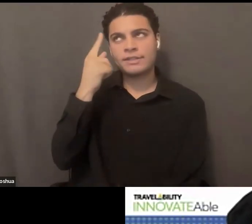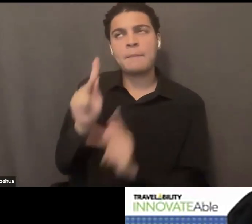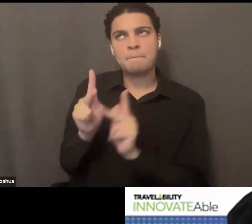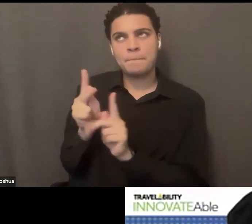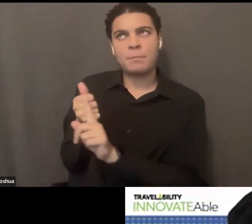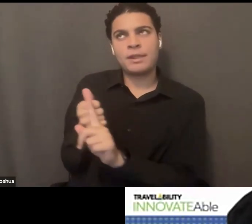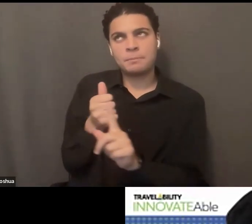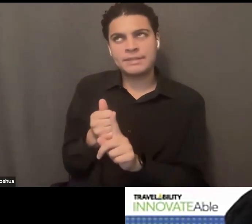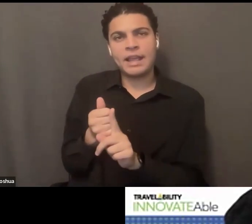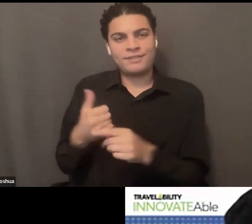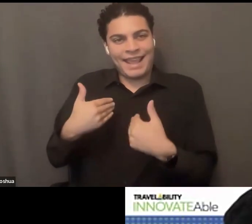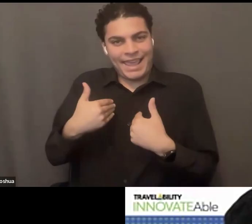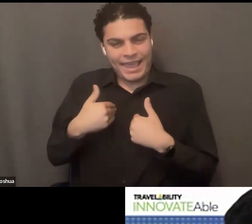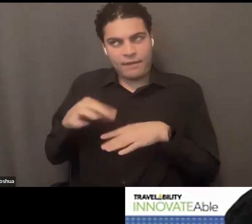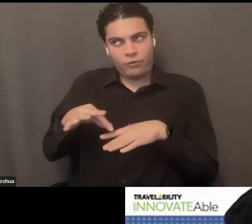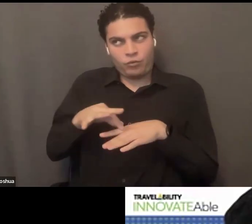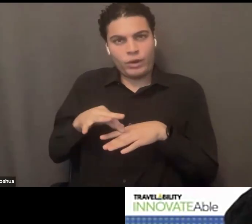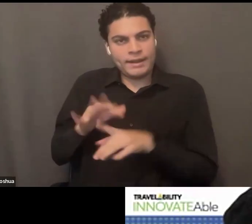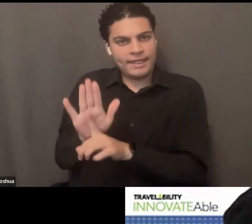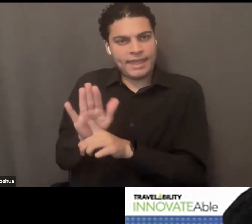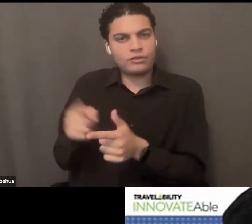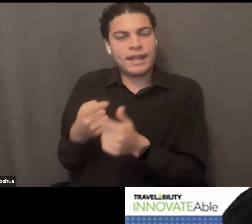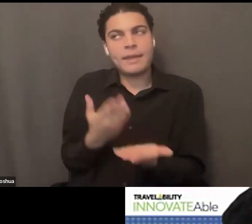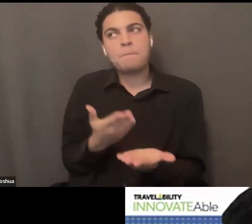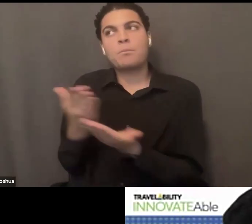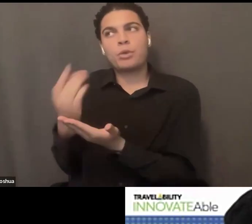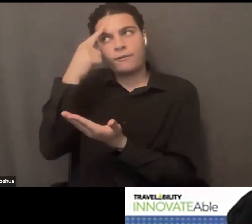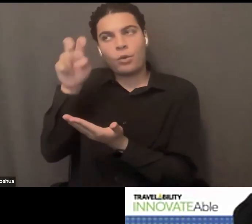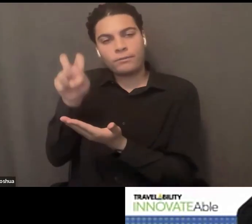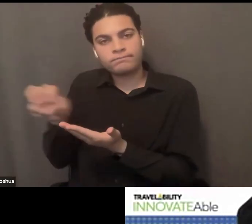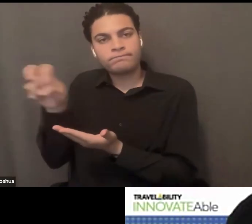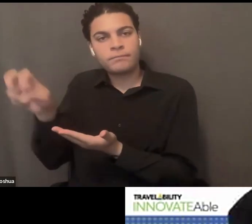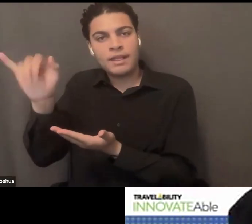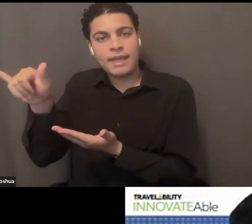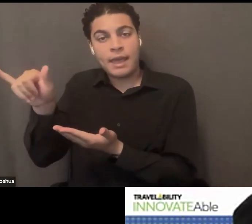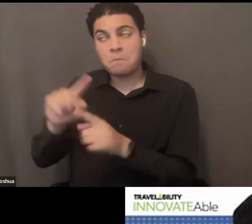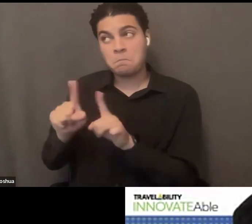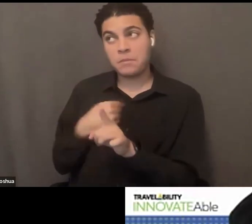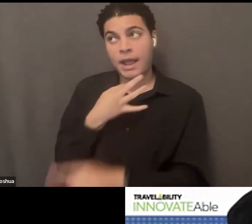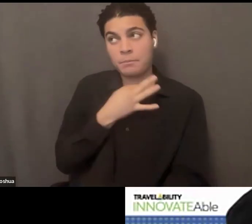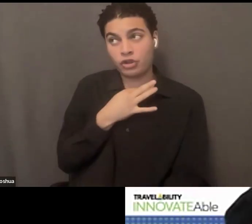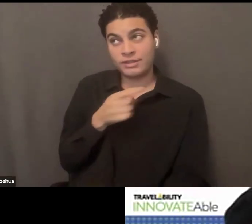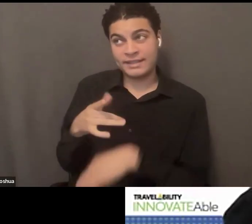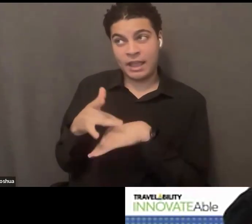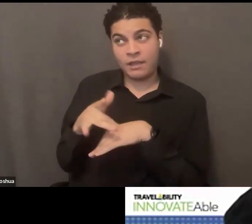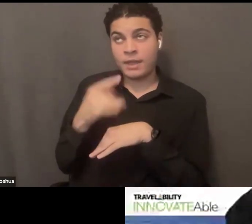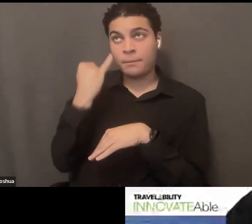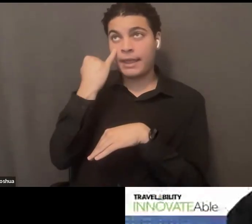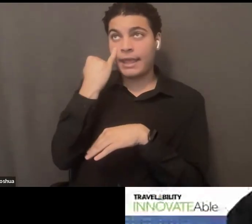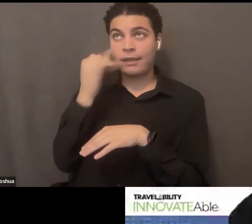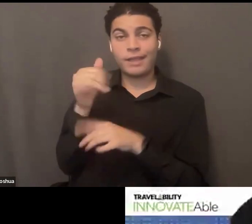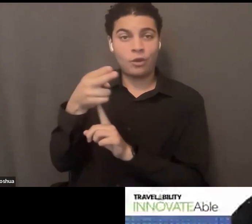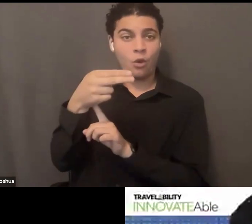you seeing like this being available for vacation rentals? And when I'm thinking about hotel rooms and how they have the